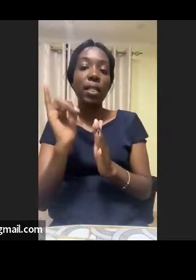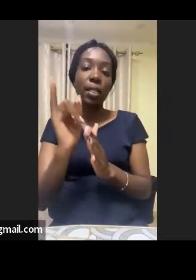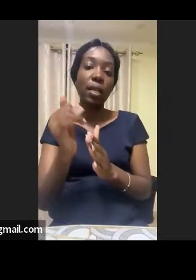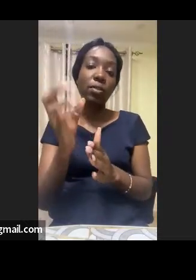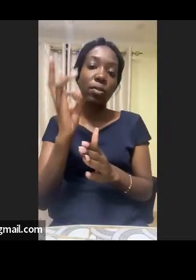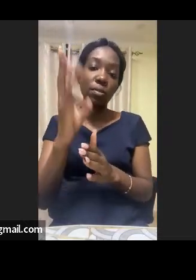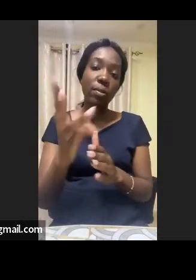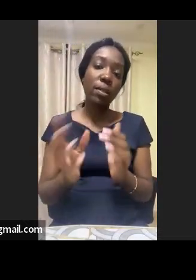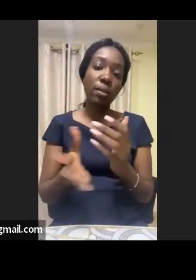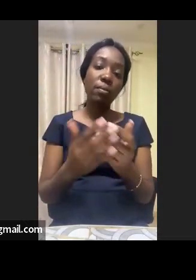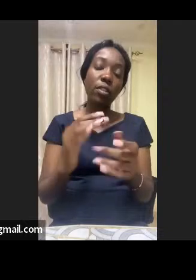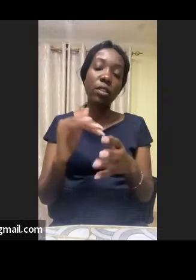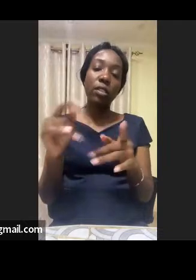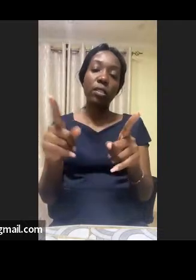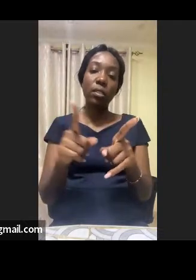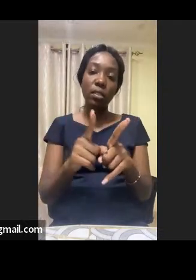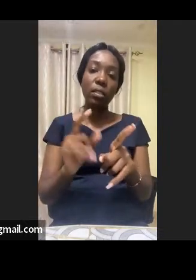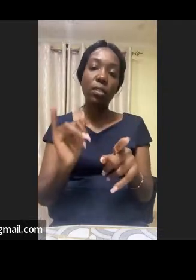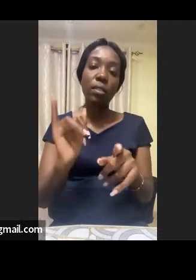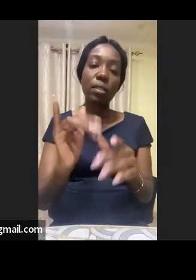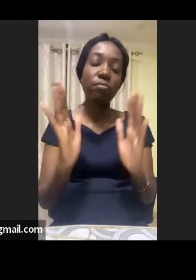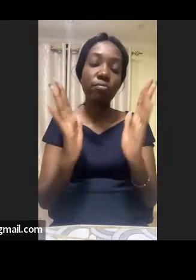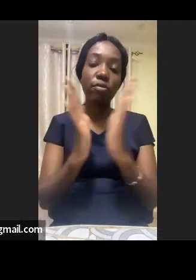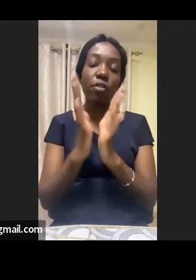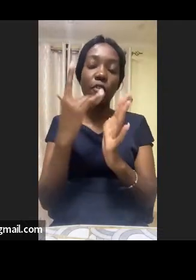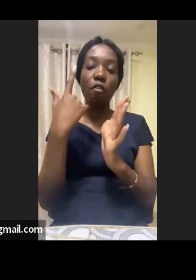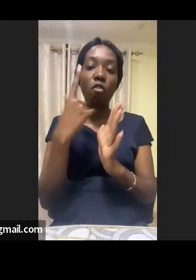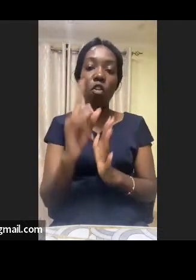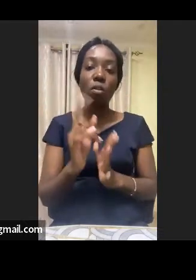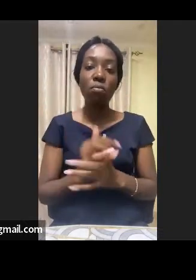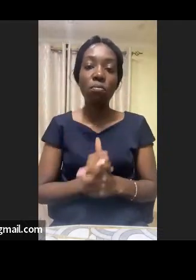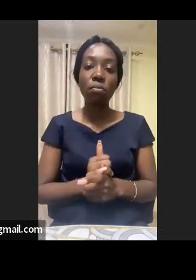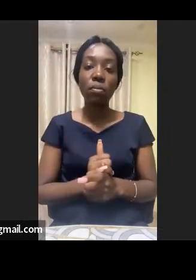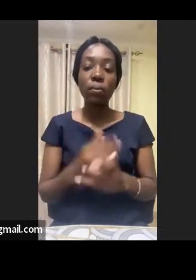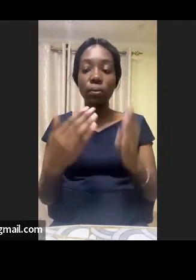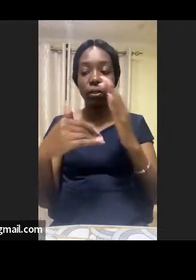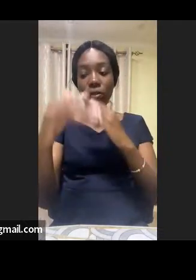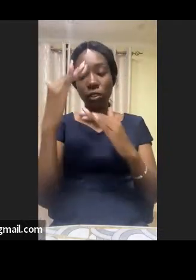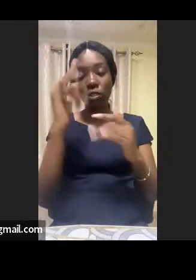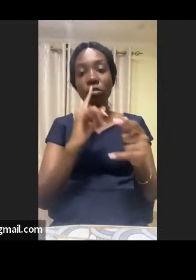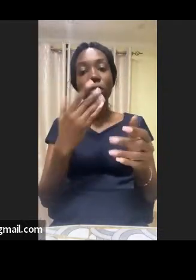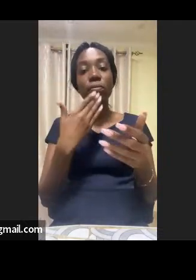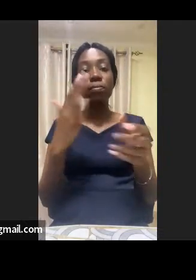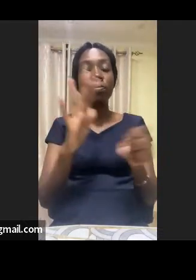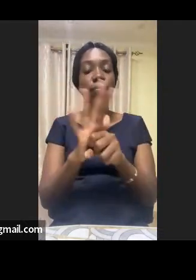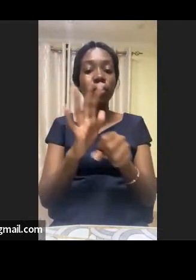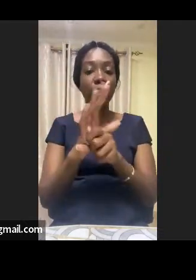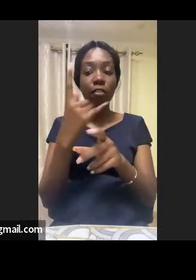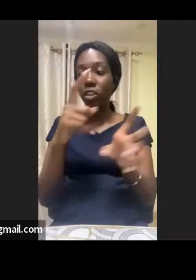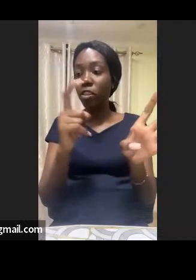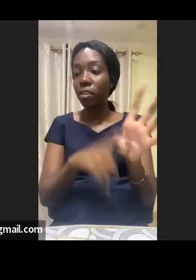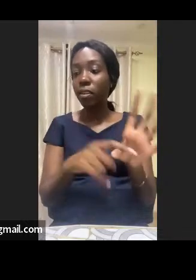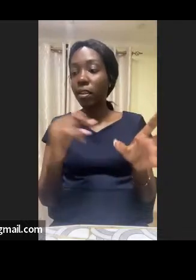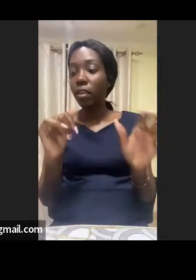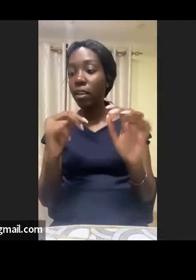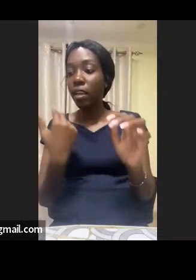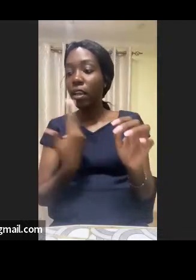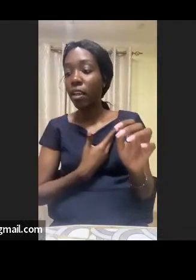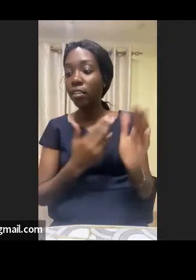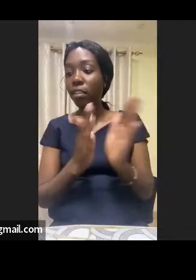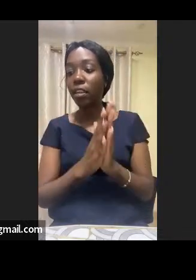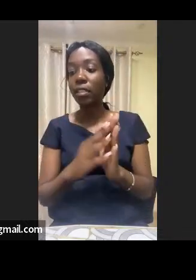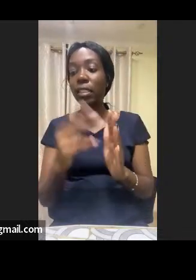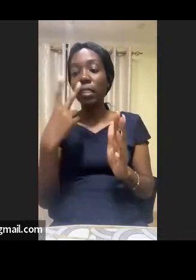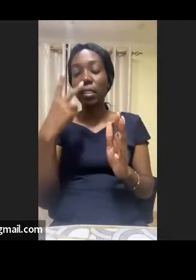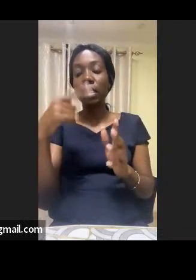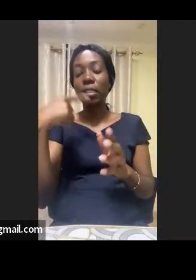to also have impact into the profession. So thank you very much for joining us. Always a pleasure. See you next